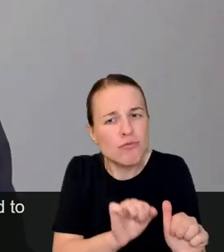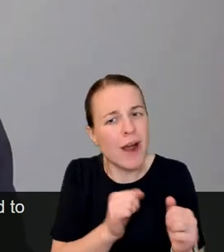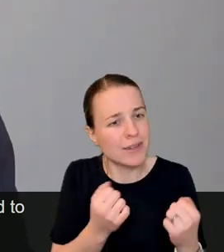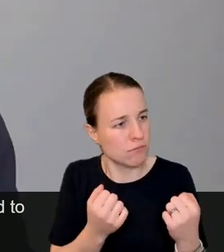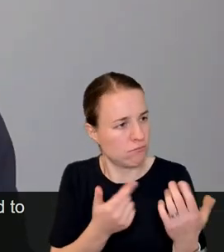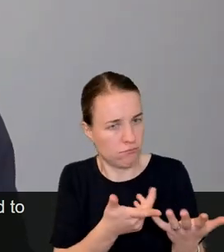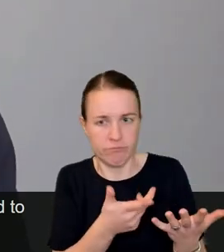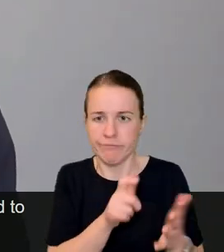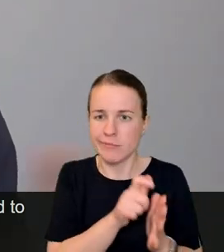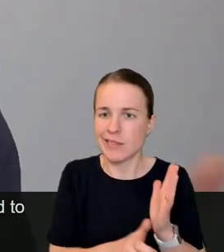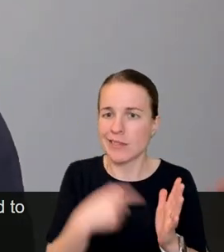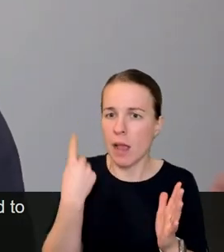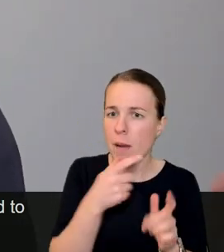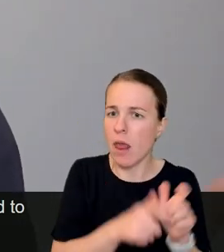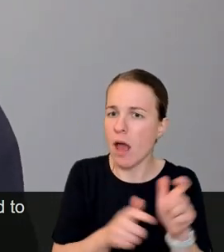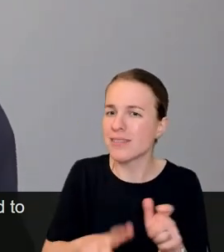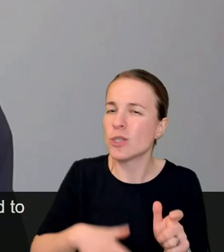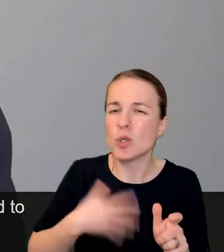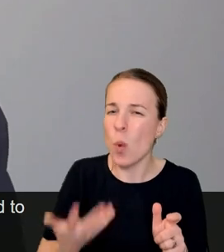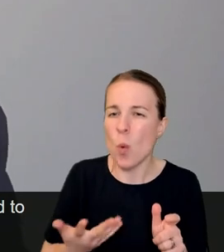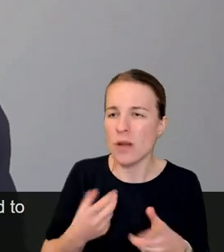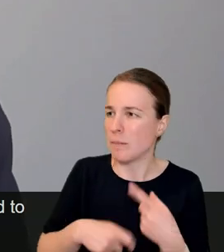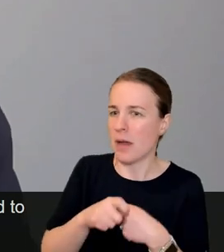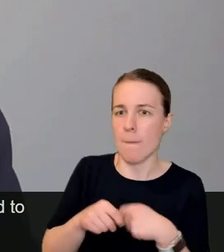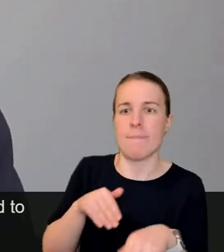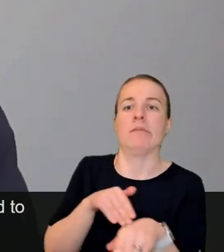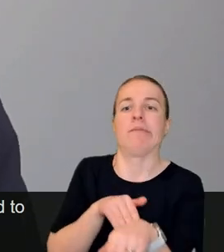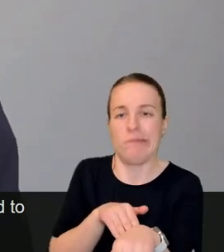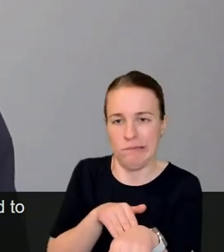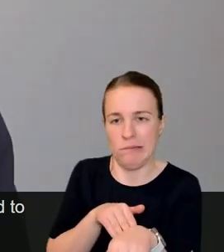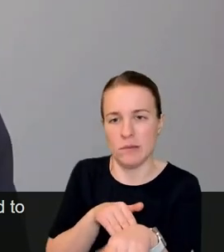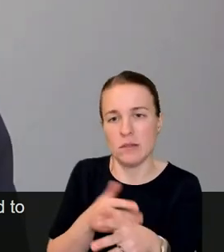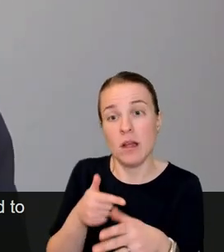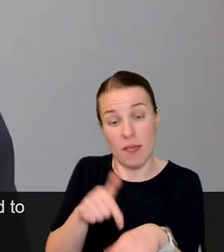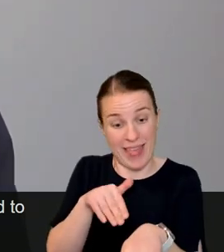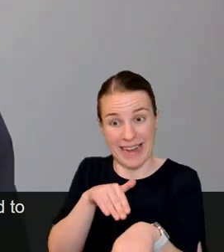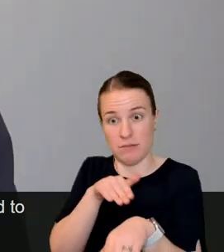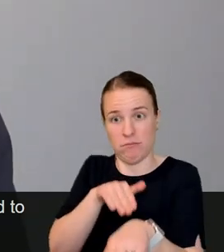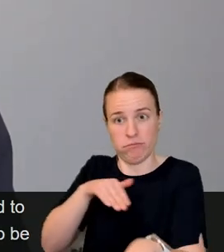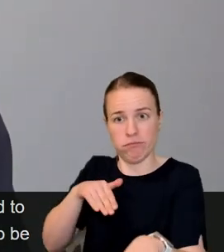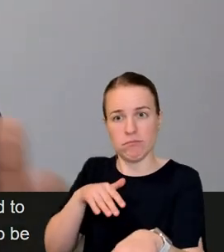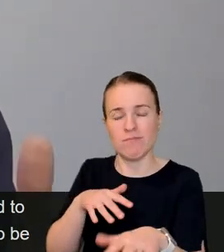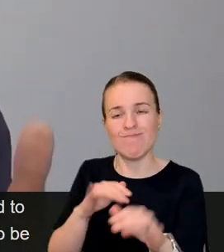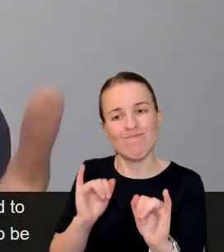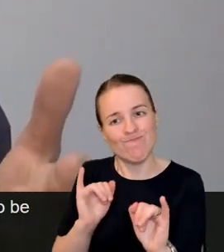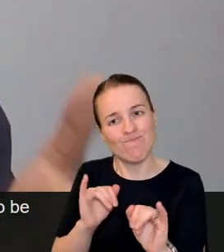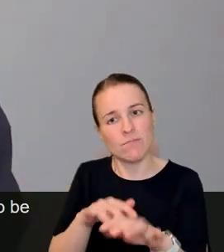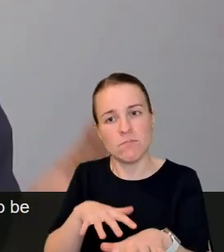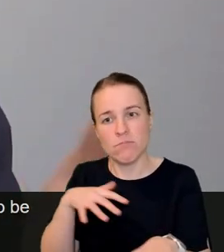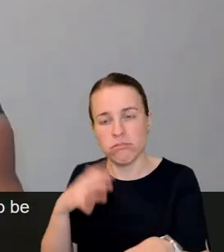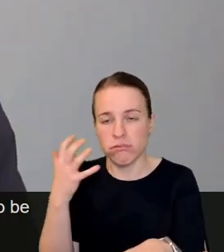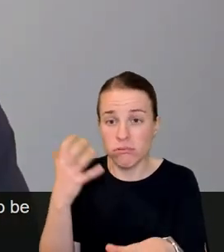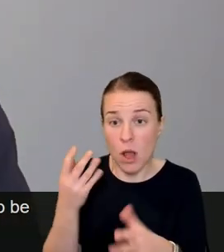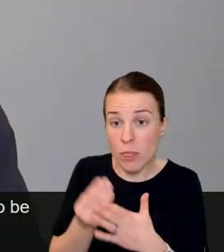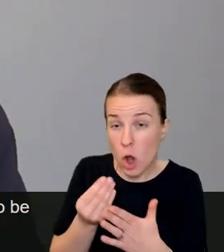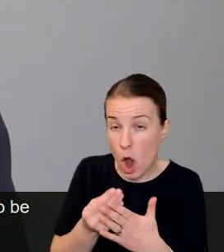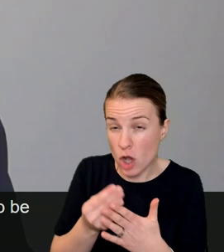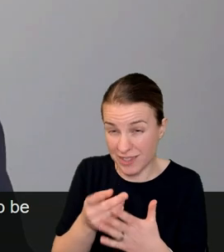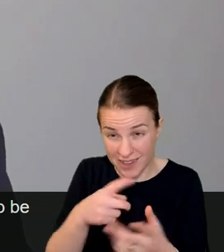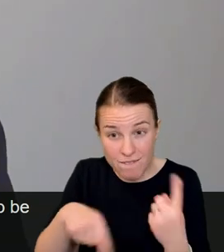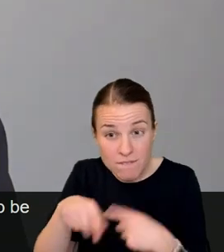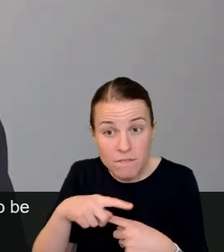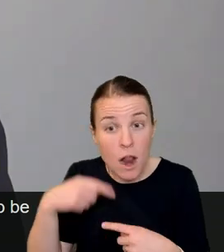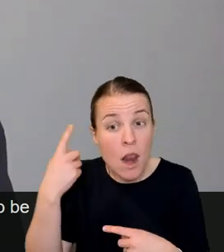Londoner, is to be stuck in gridlock. The cost of congestion is the average Londoner who uses their car regularly